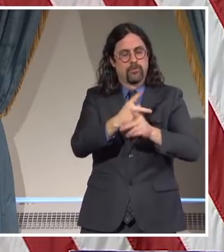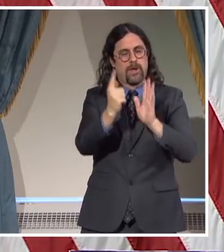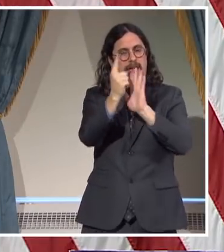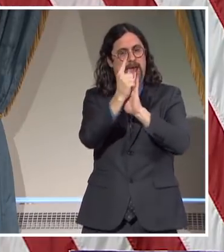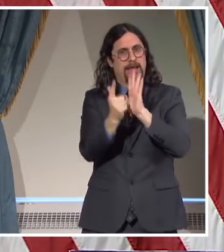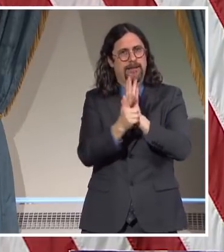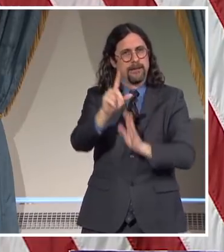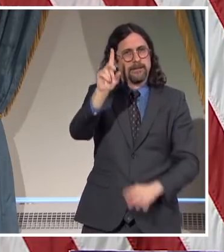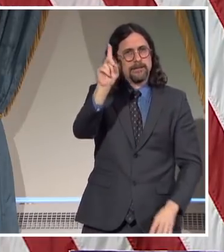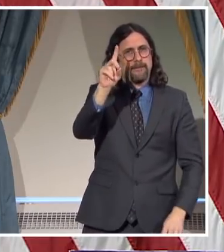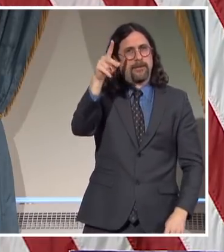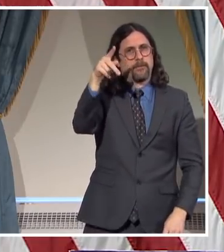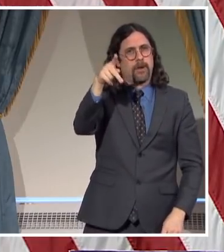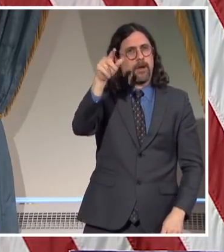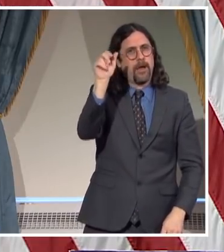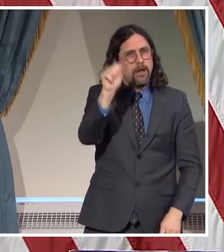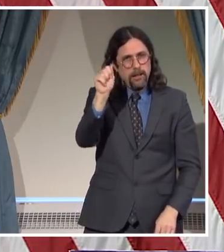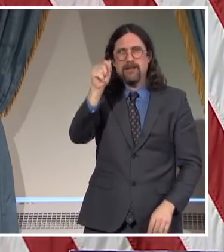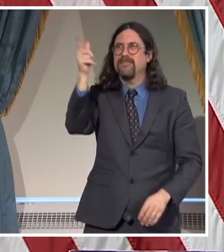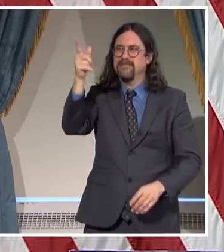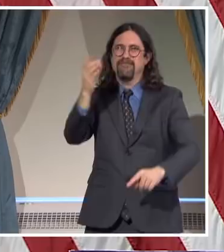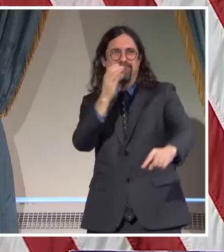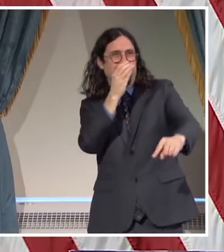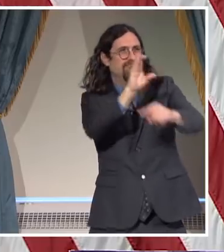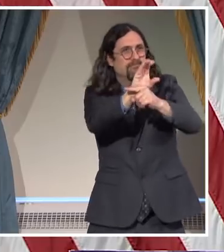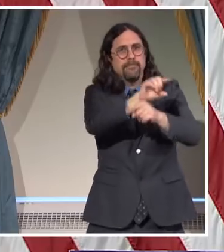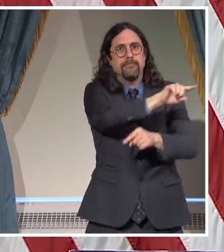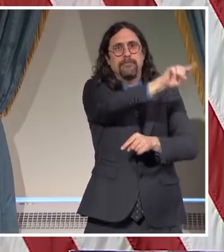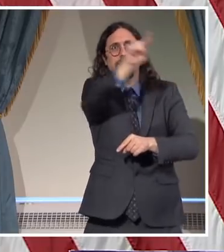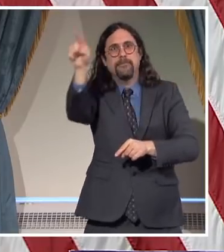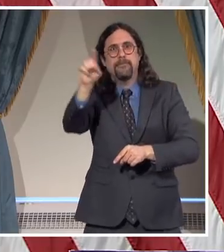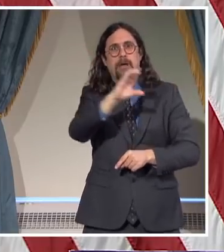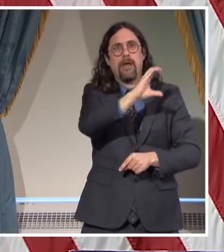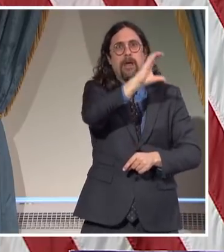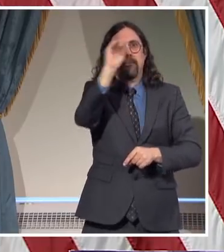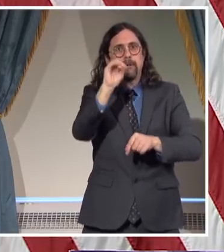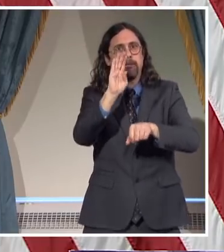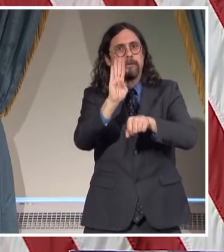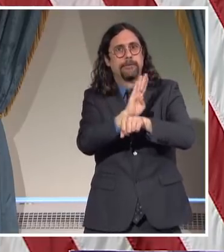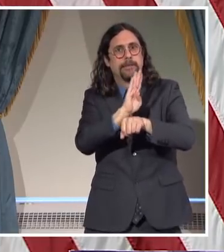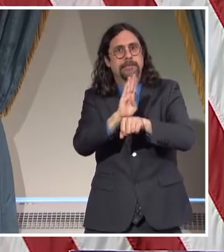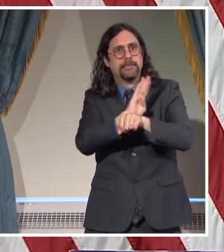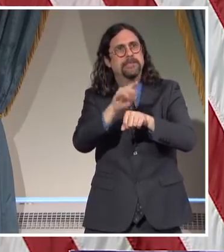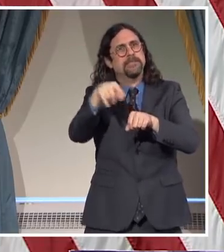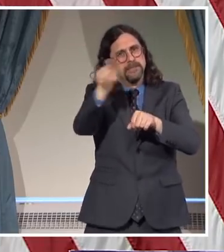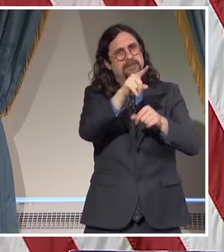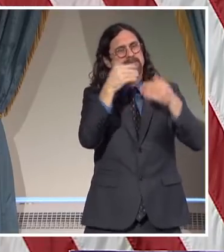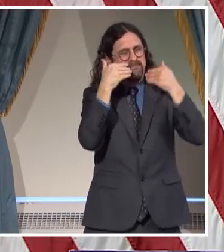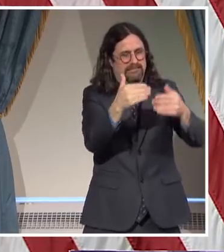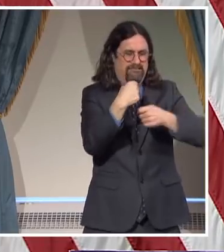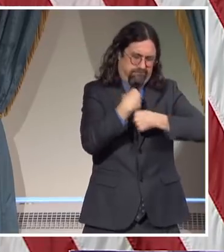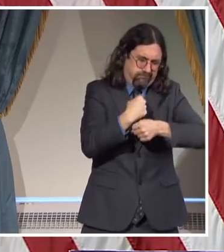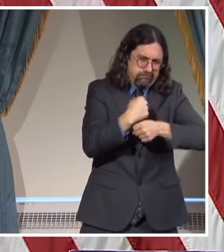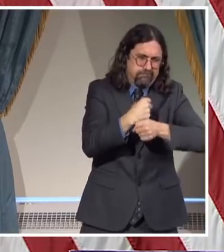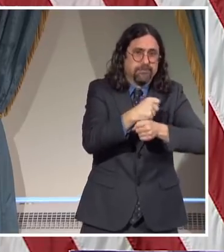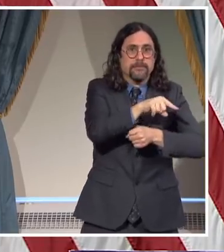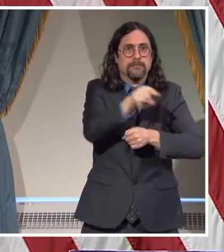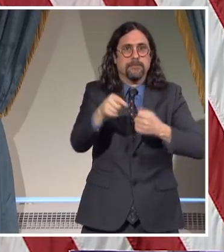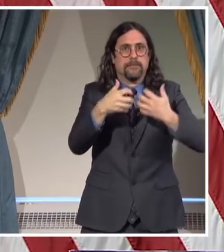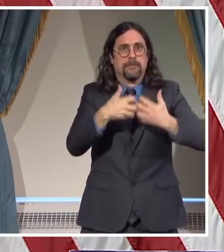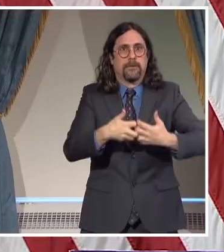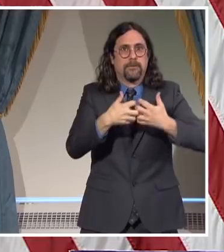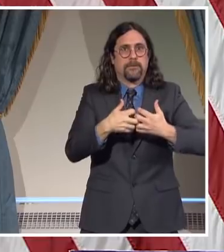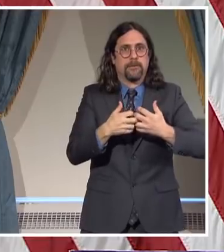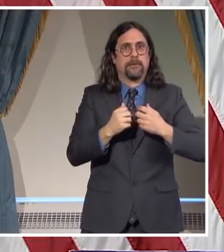aggressive role in using the possibilities of the Defense Production Act, but nowhere near where we need it to go. And I got to be